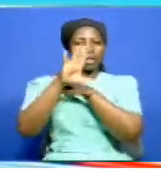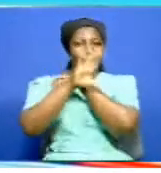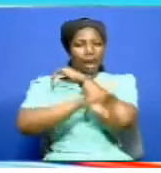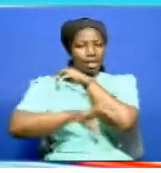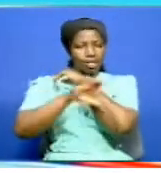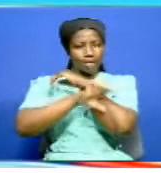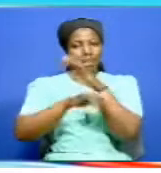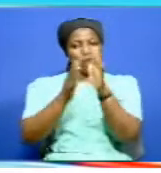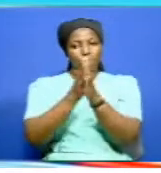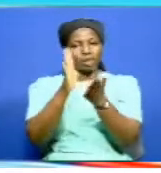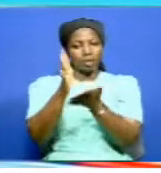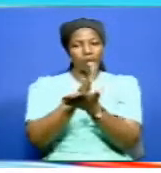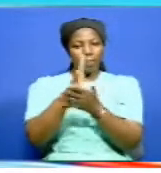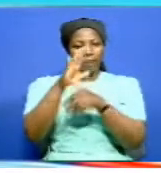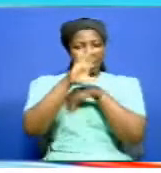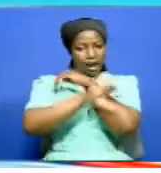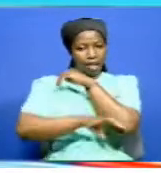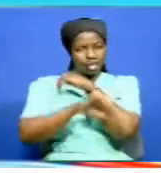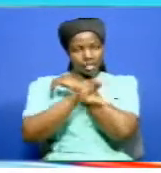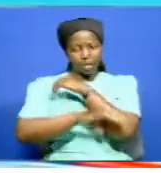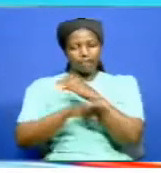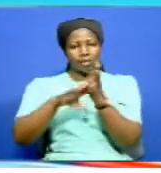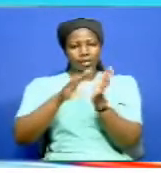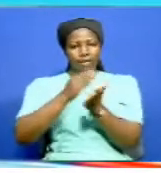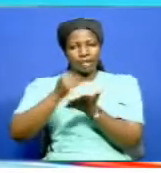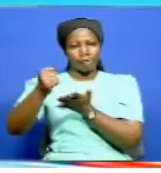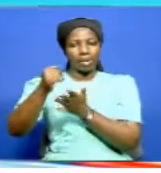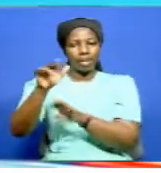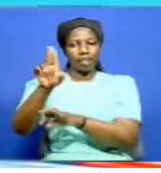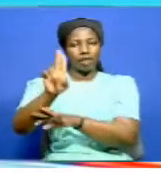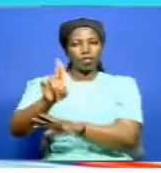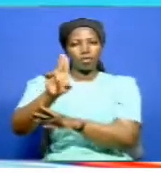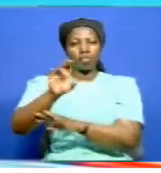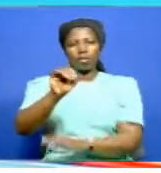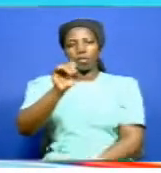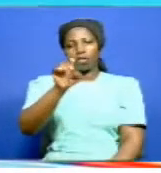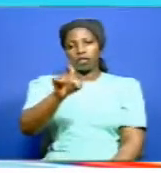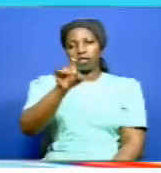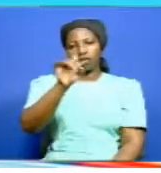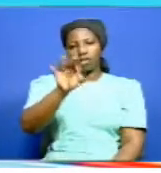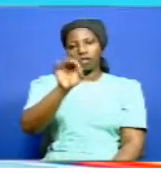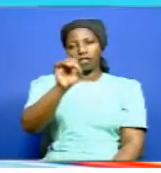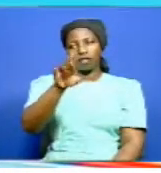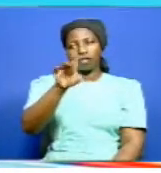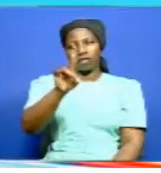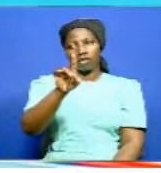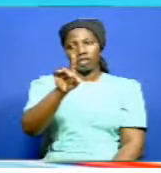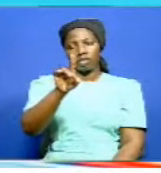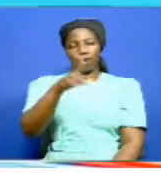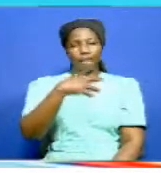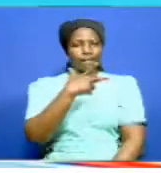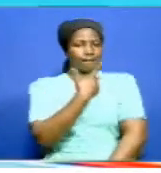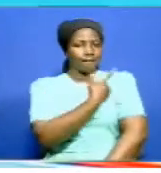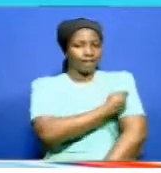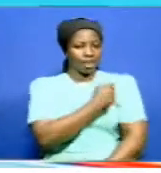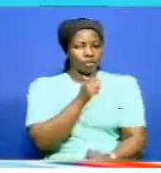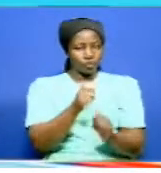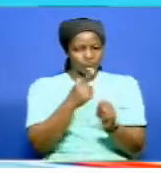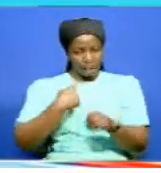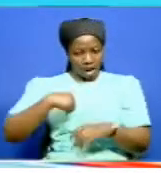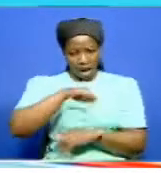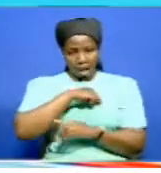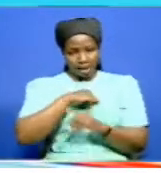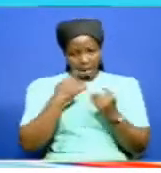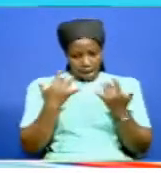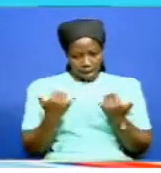even some countries suspending the use of the Oxford AstraZeneca vaccine, which we are currently using in the country. Of course,